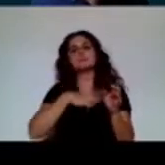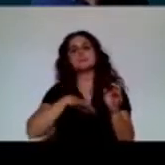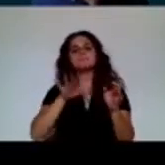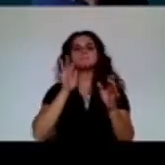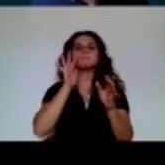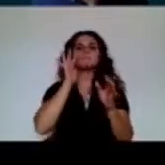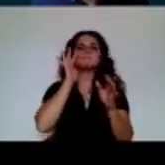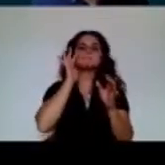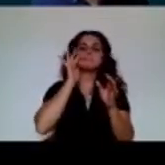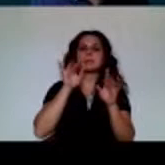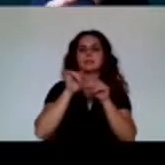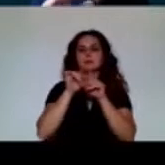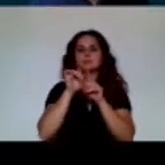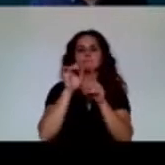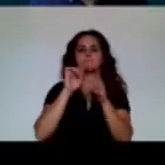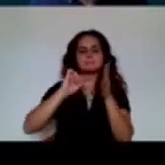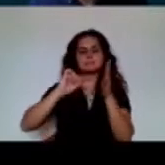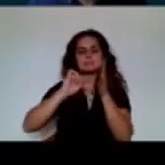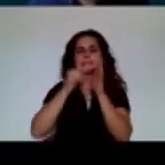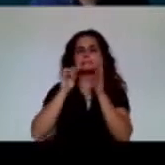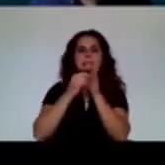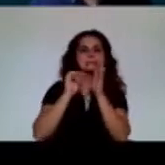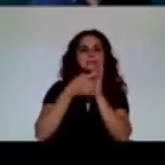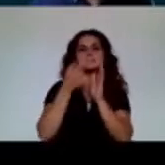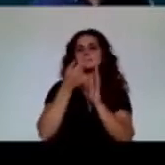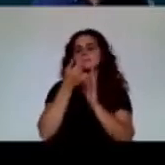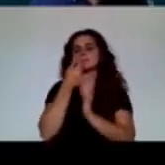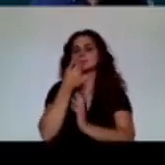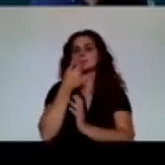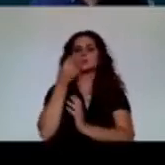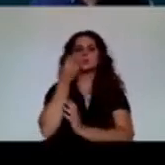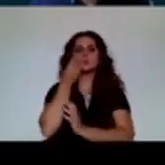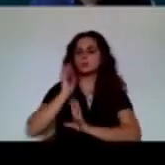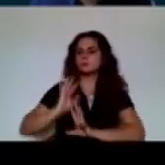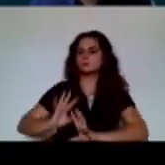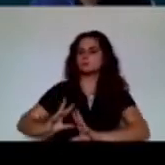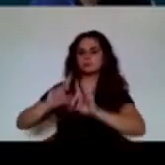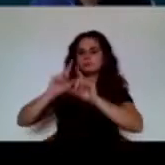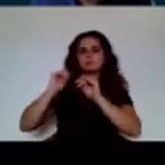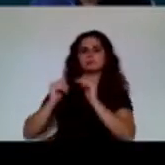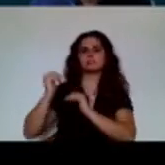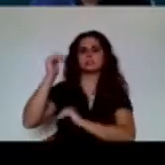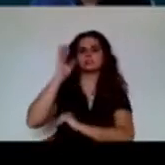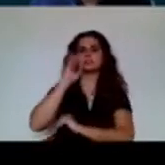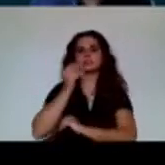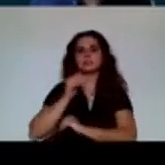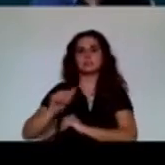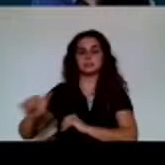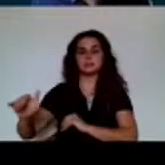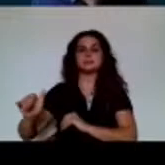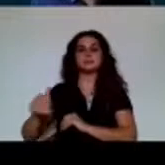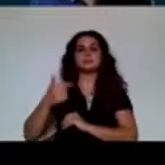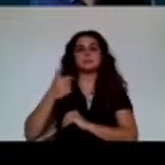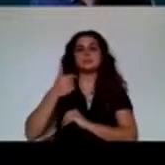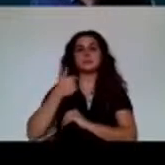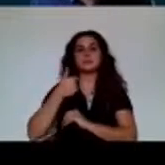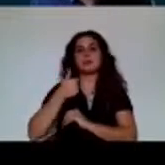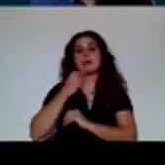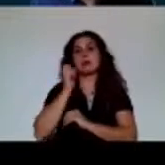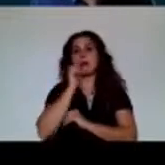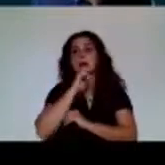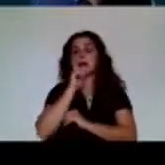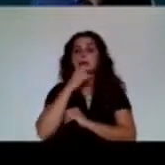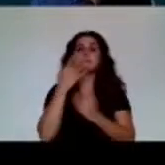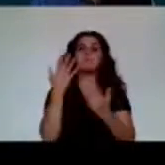different hypothesis to explain this decrease in children's racial prejudice. So an hypothesis that